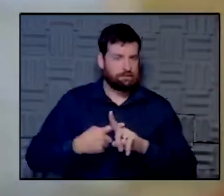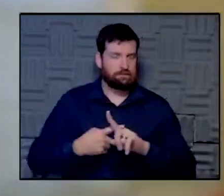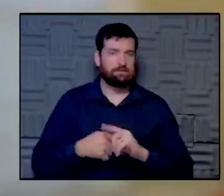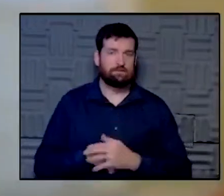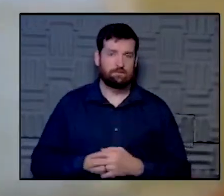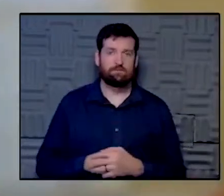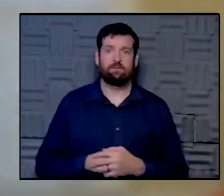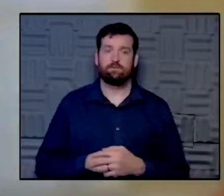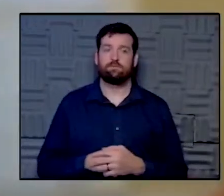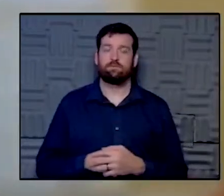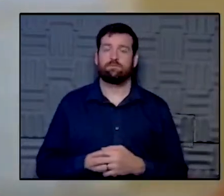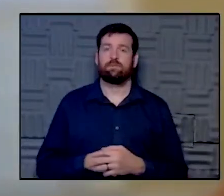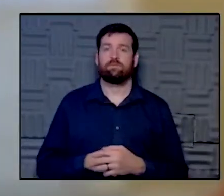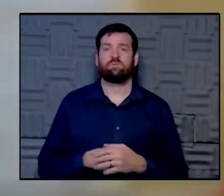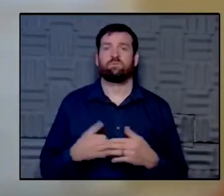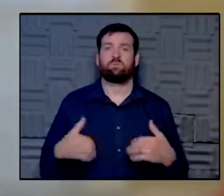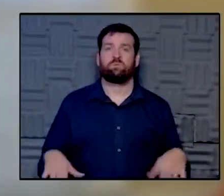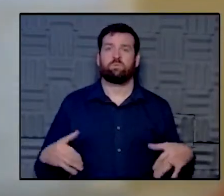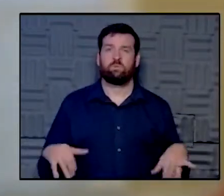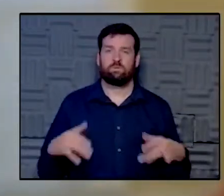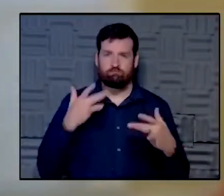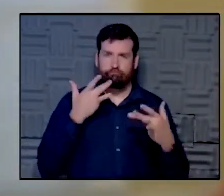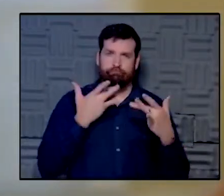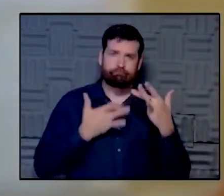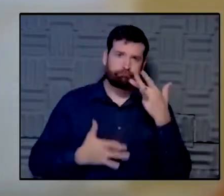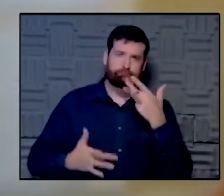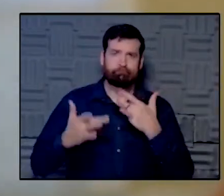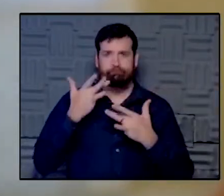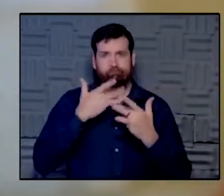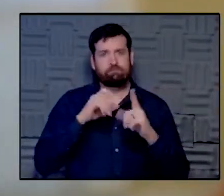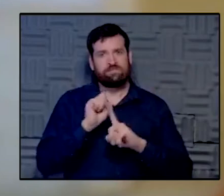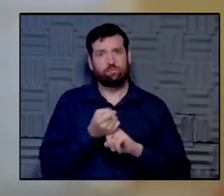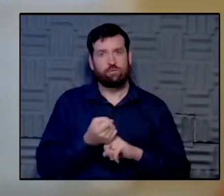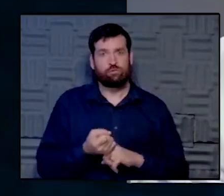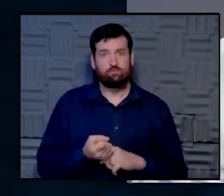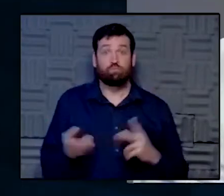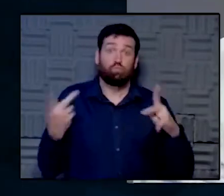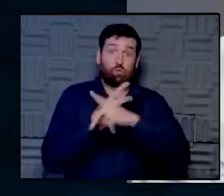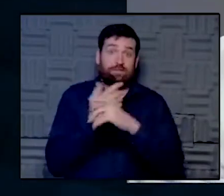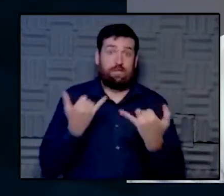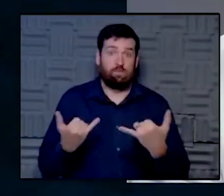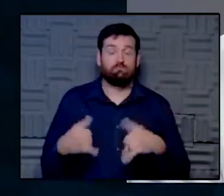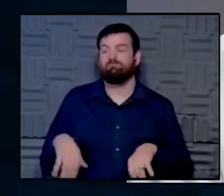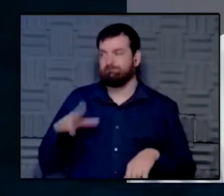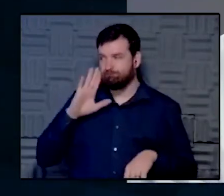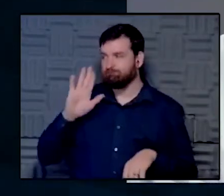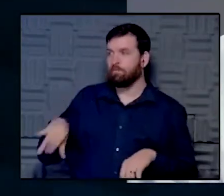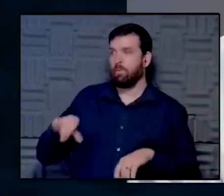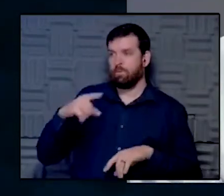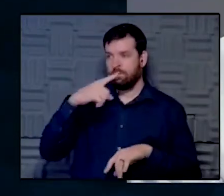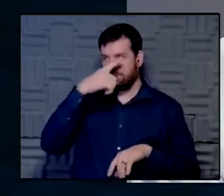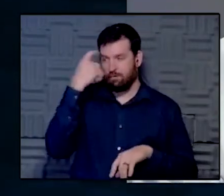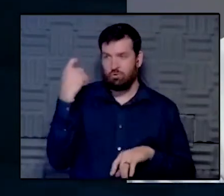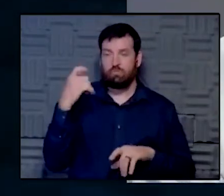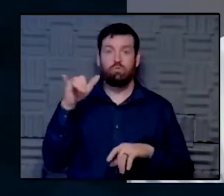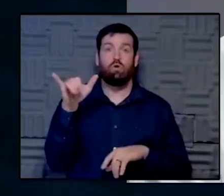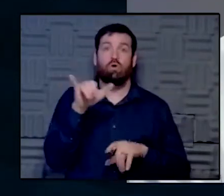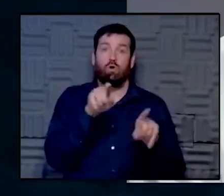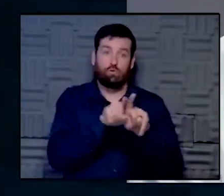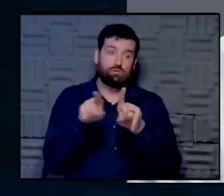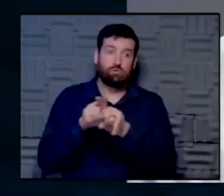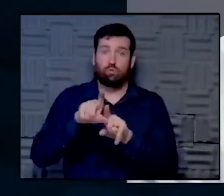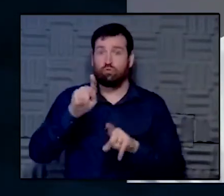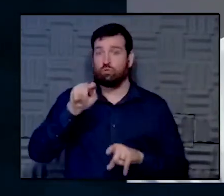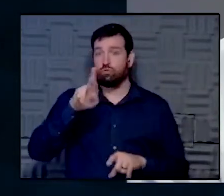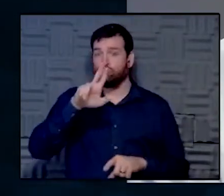it's put us into even a more dire situation, unfortunately. Yeah, and we know as the summer months, trauma also, but we